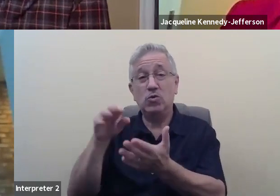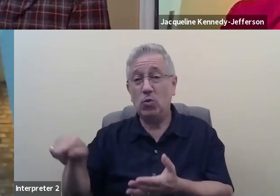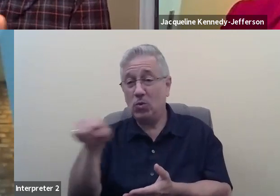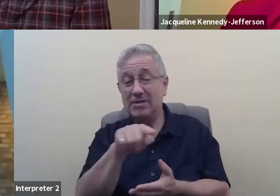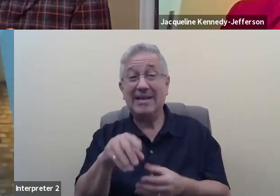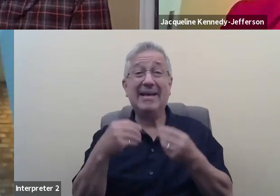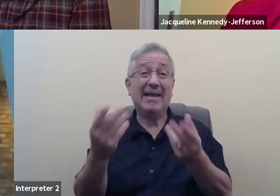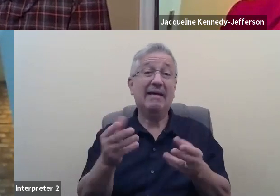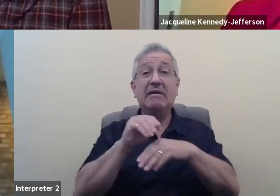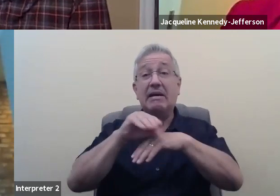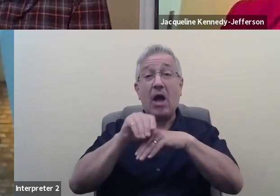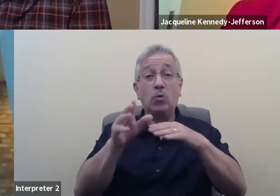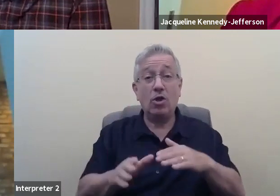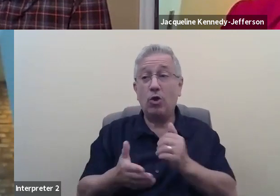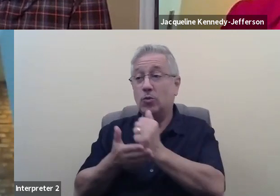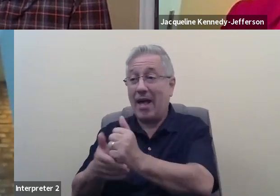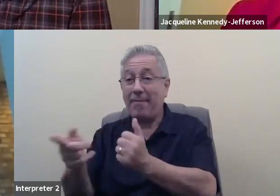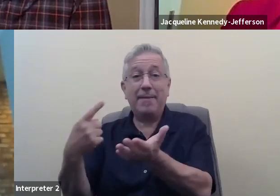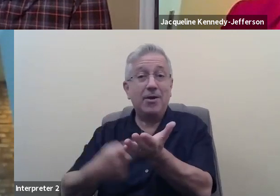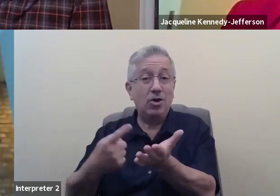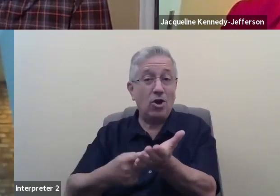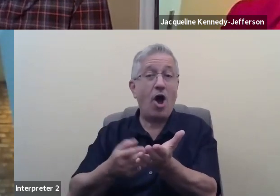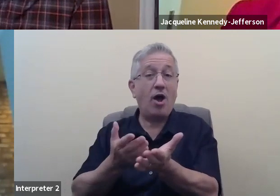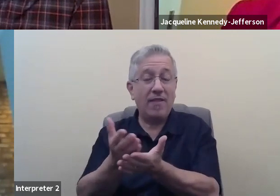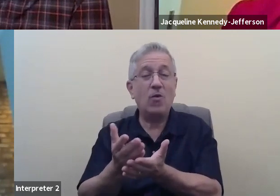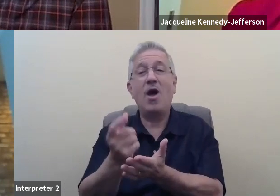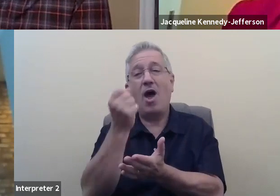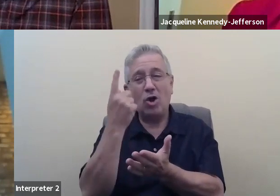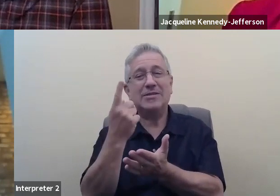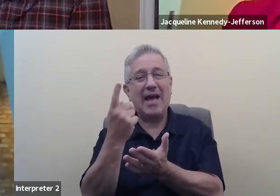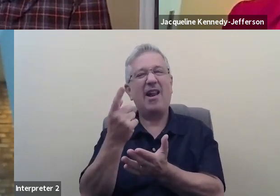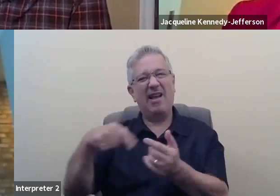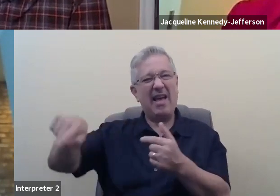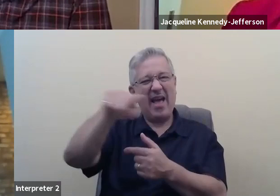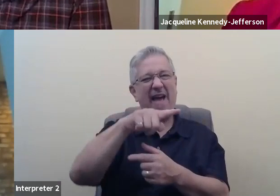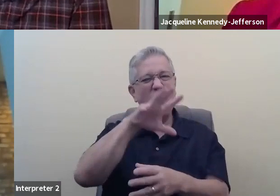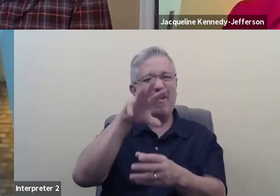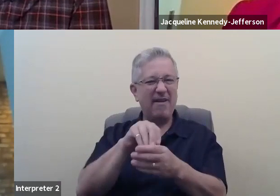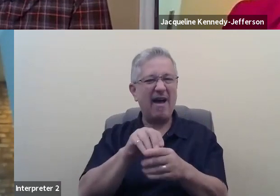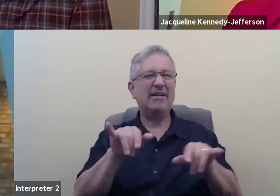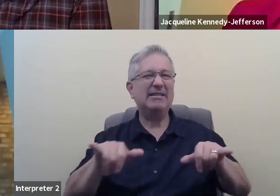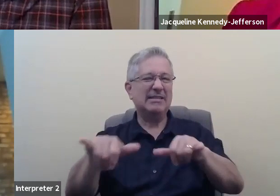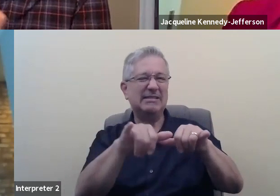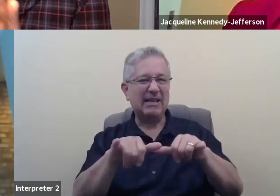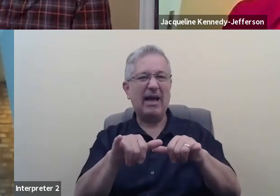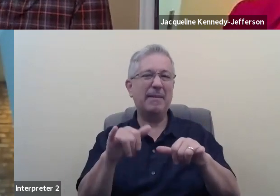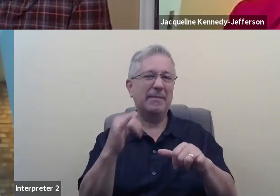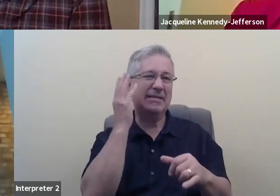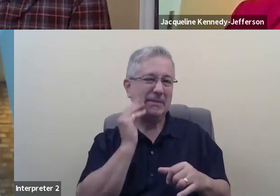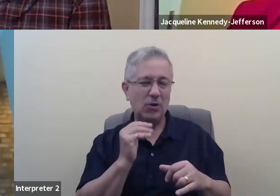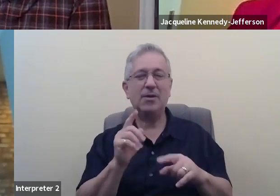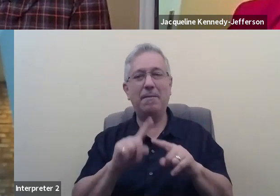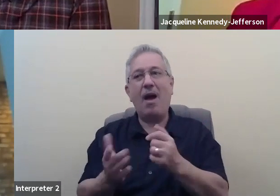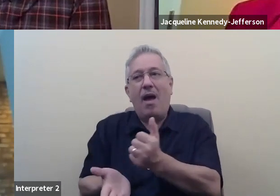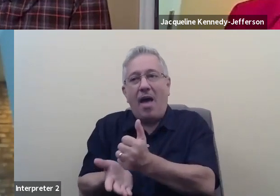a broader population as well. And then obviously our staff, it's an issue of concern as well. And so